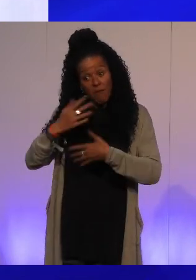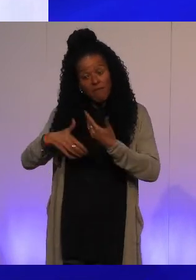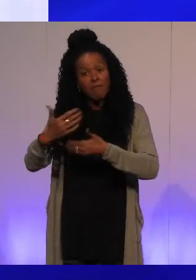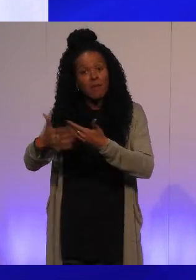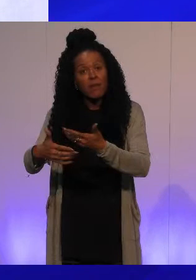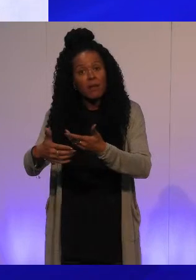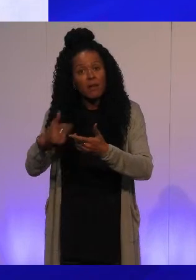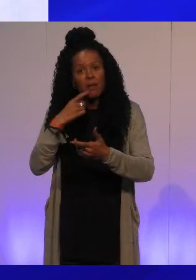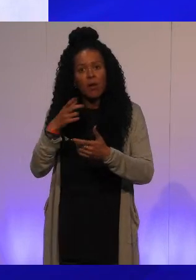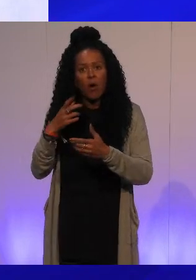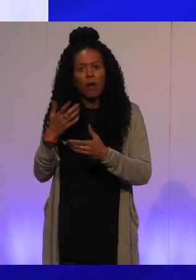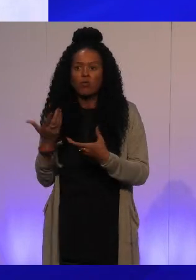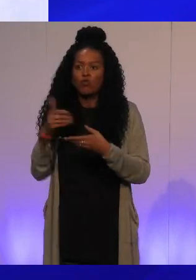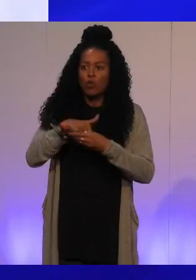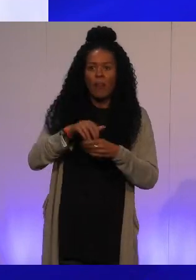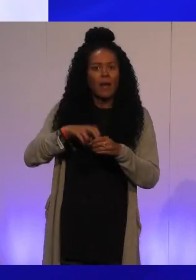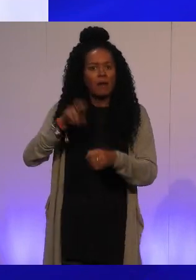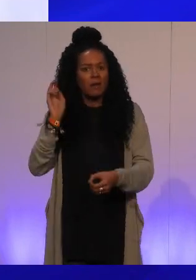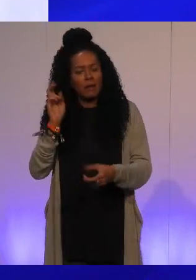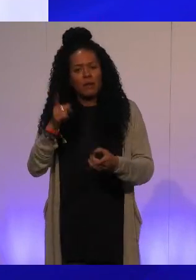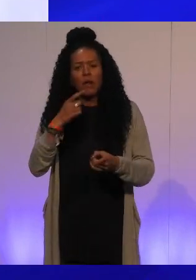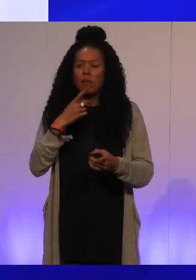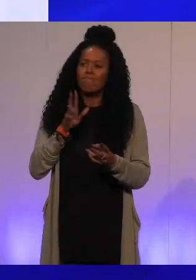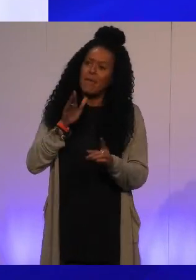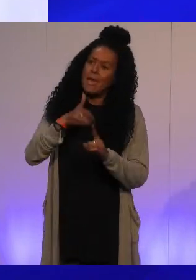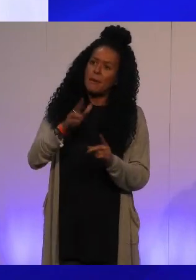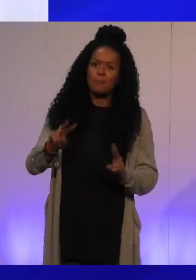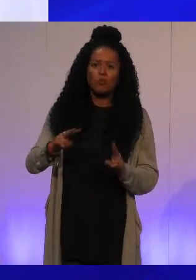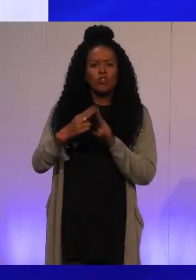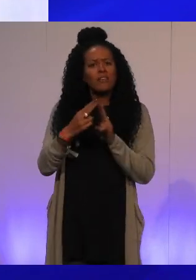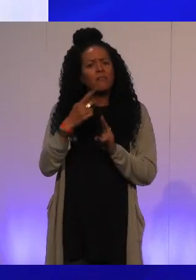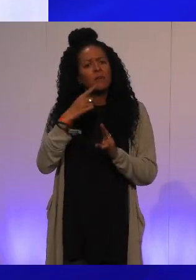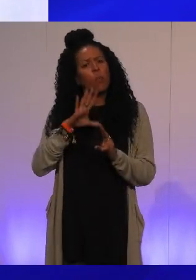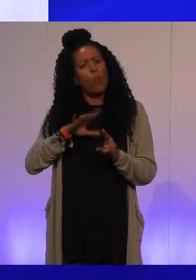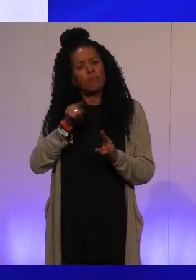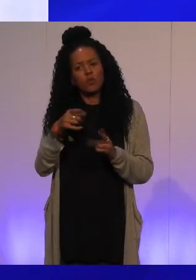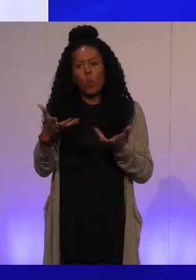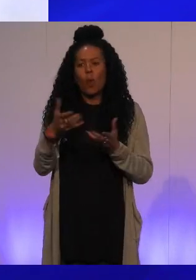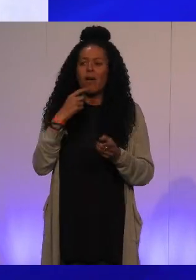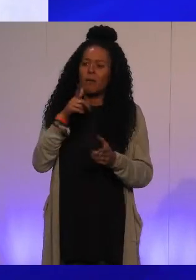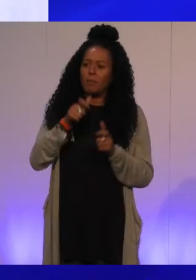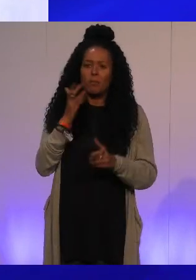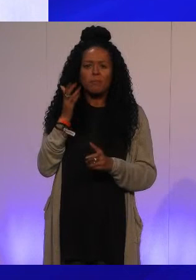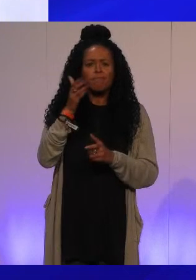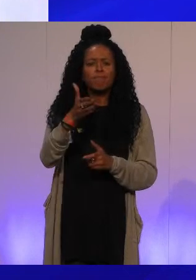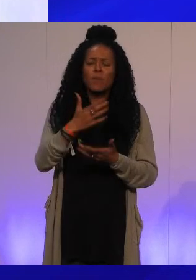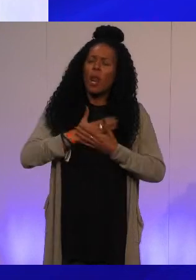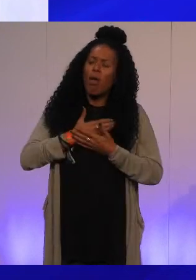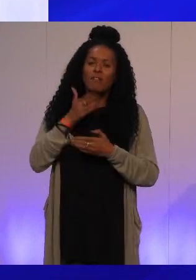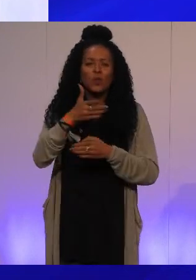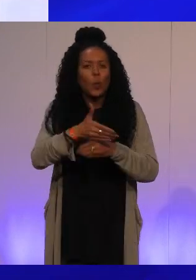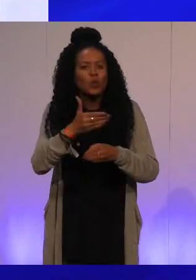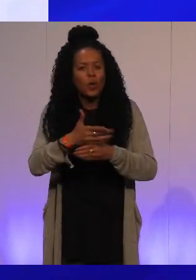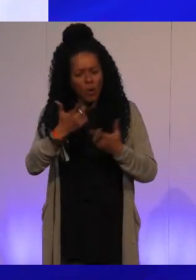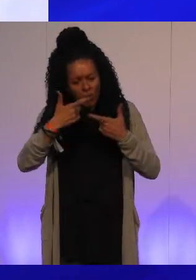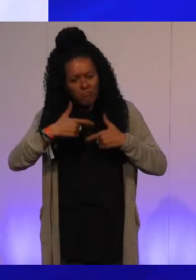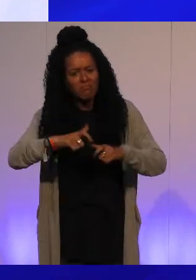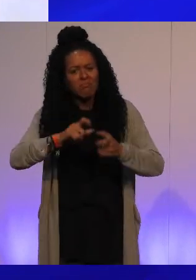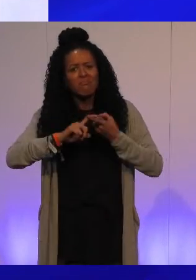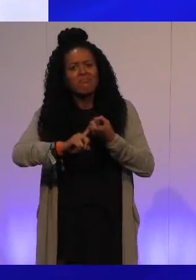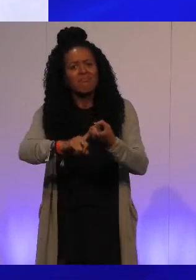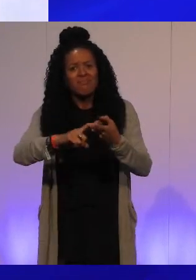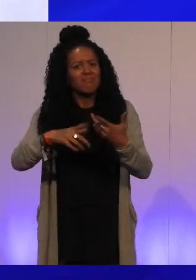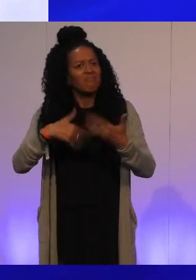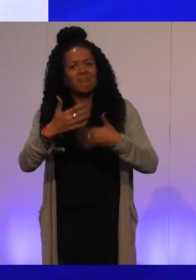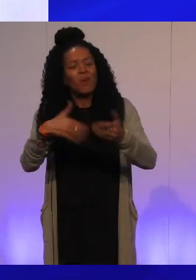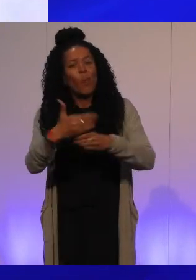really the aim is that, you know, we want Chesterfield to be somewhere that people love to come to work and actually want to stay working with. So